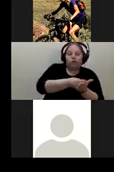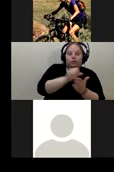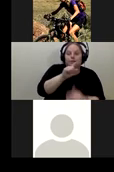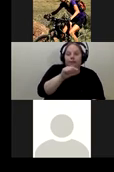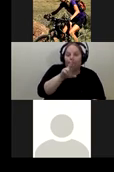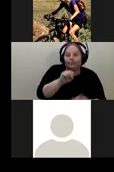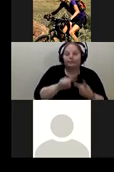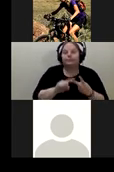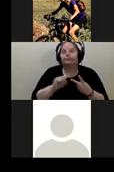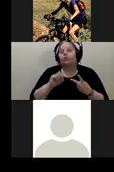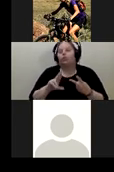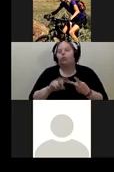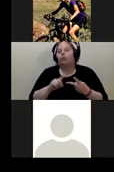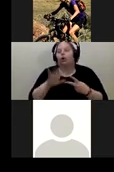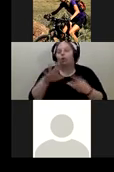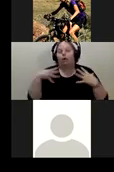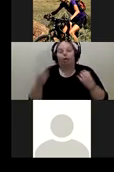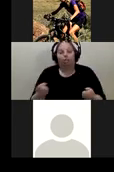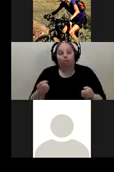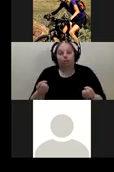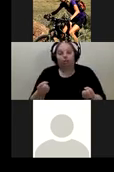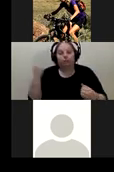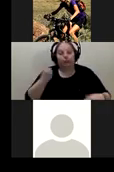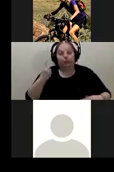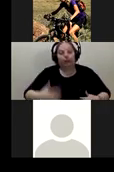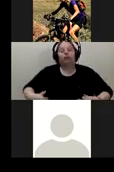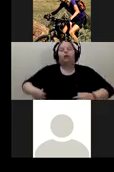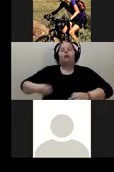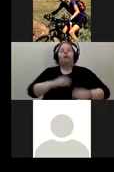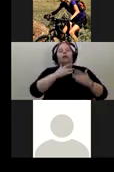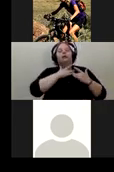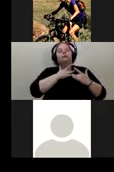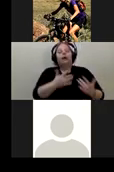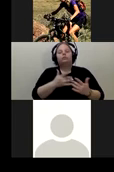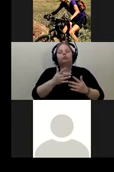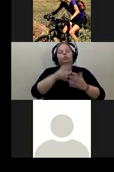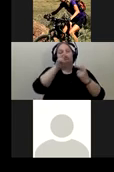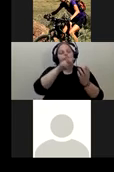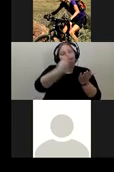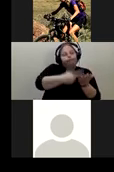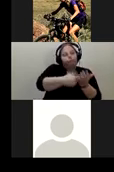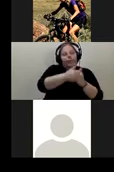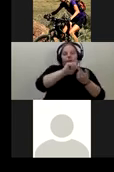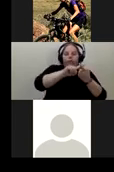or your health, right? We tend to talk to people who are our friends or our